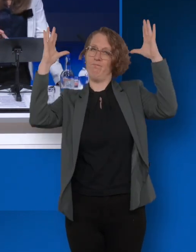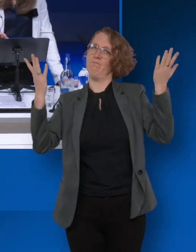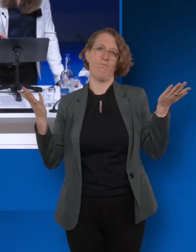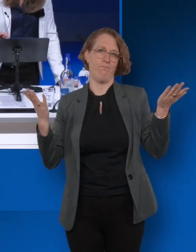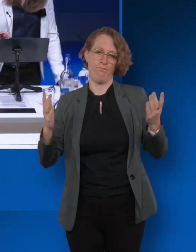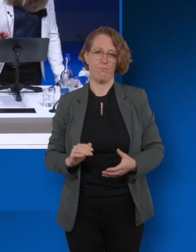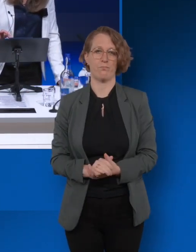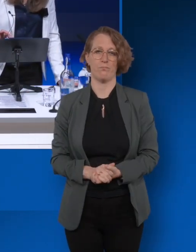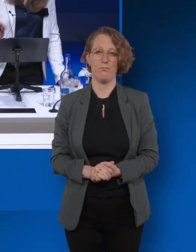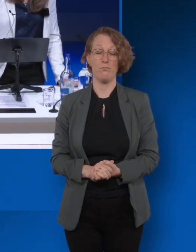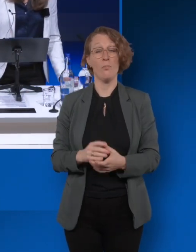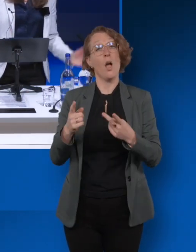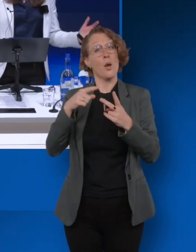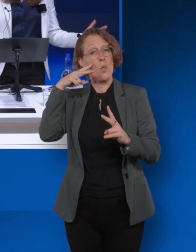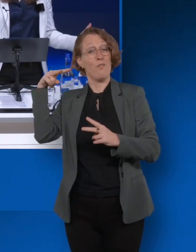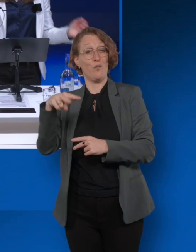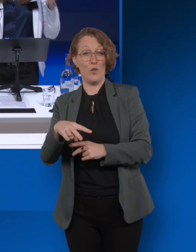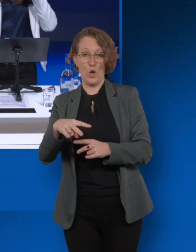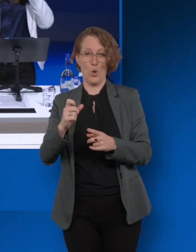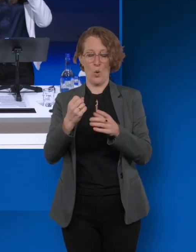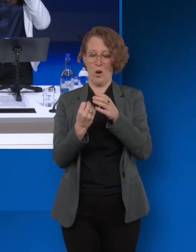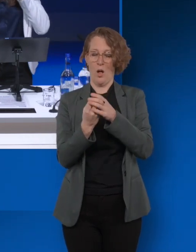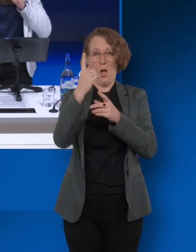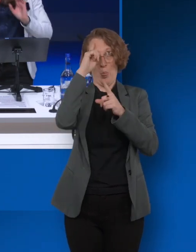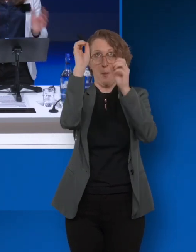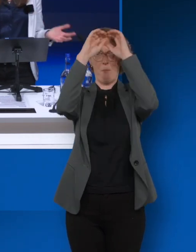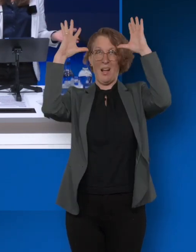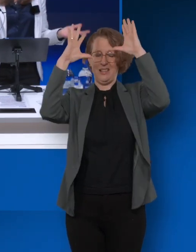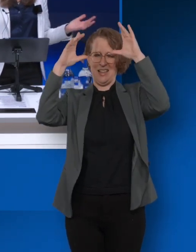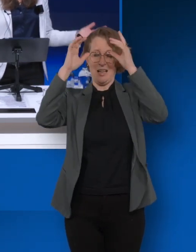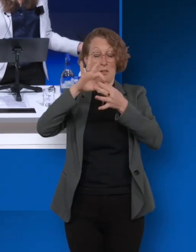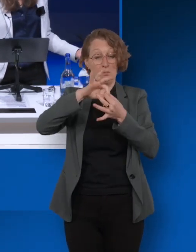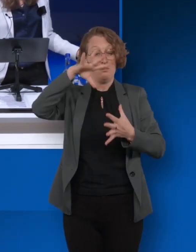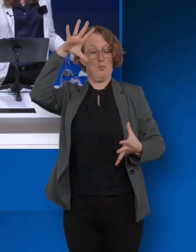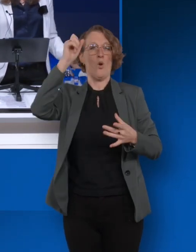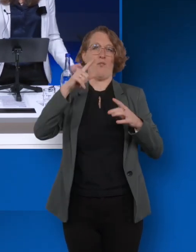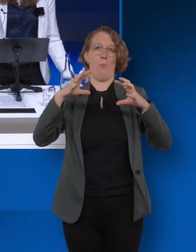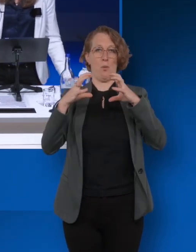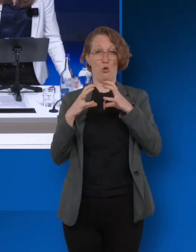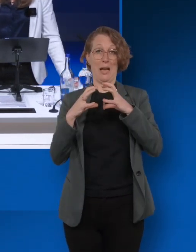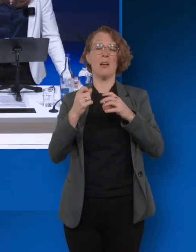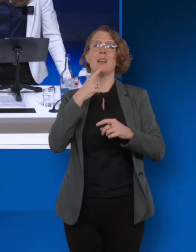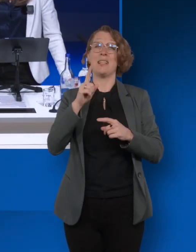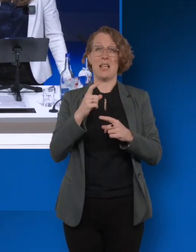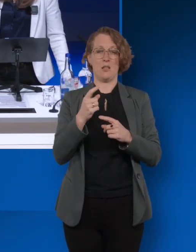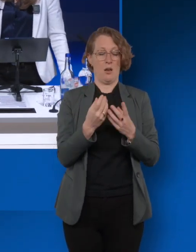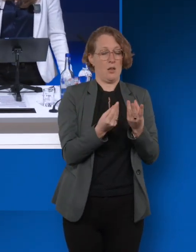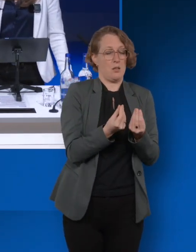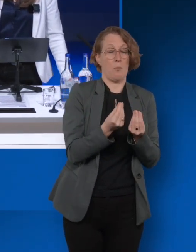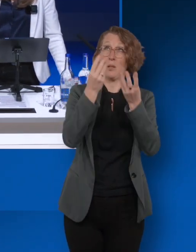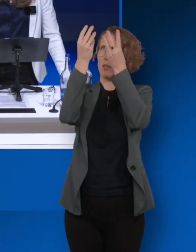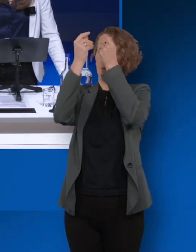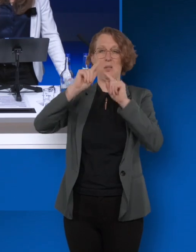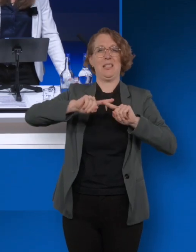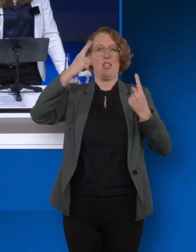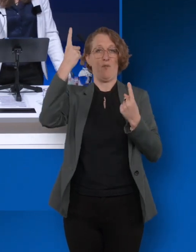Moving on, another view is to say that the mind is beyond the brain. This view says there are two kinds of substances, that the mind is